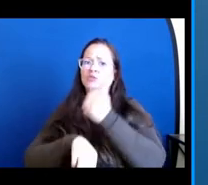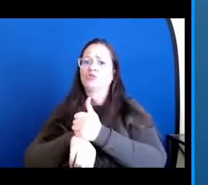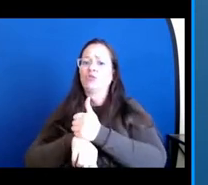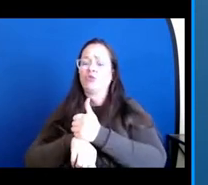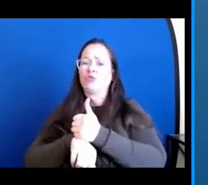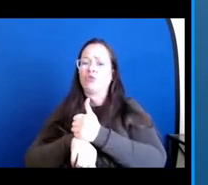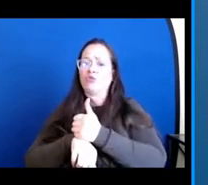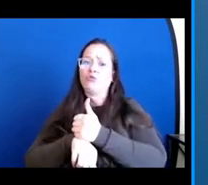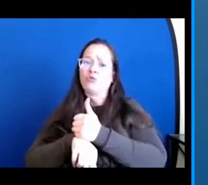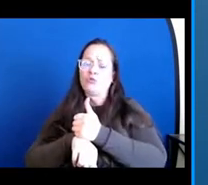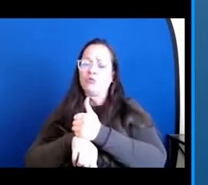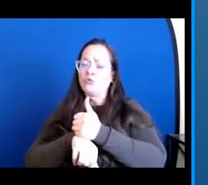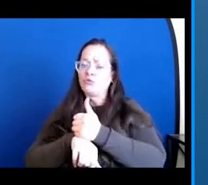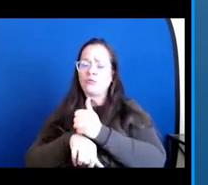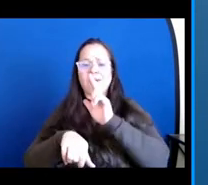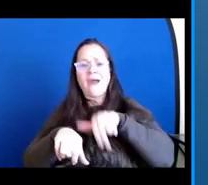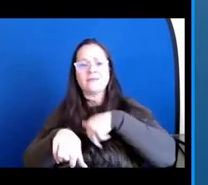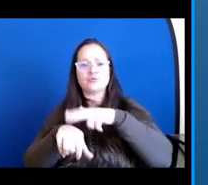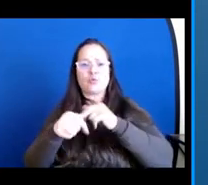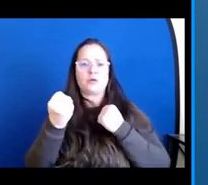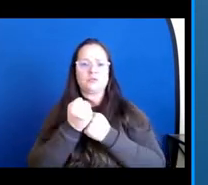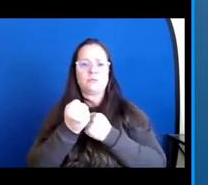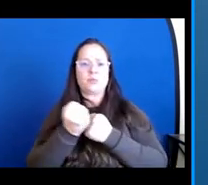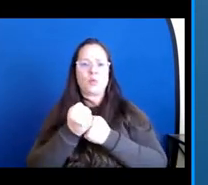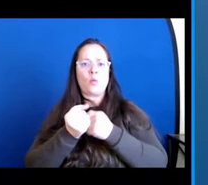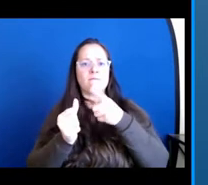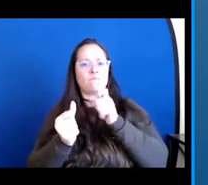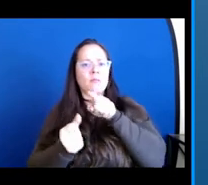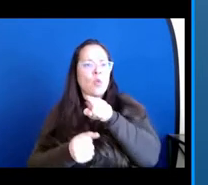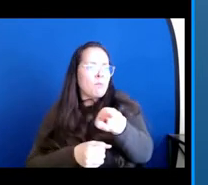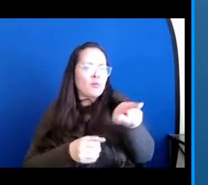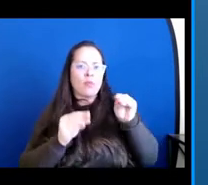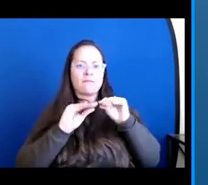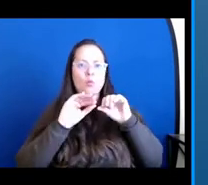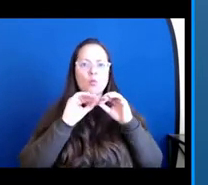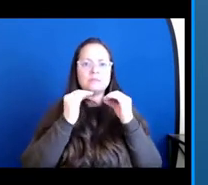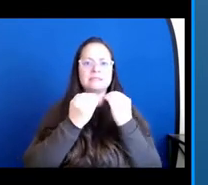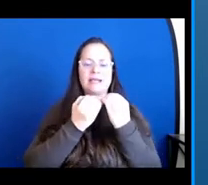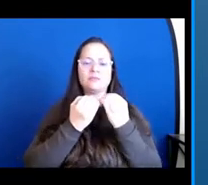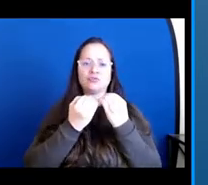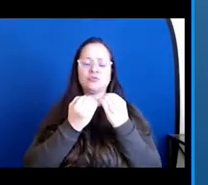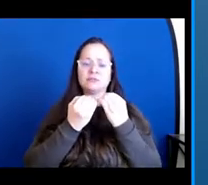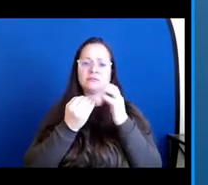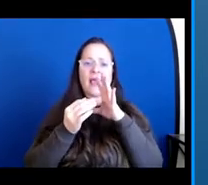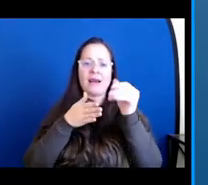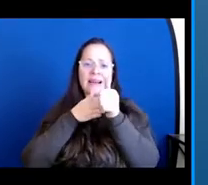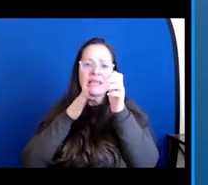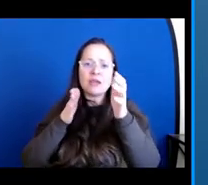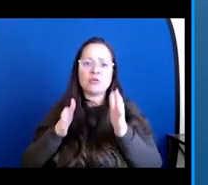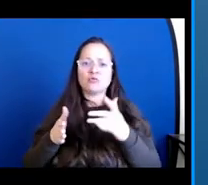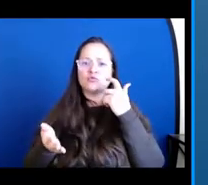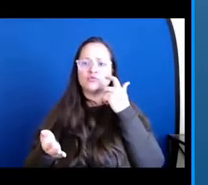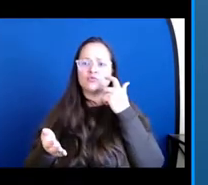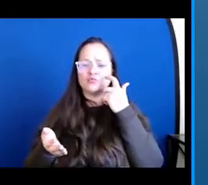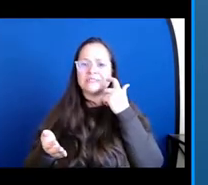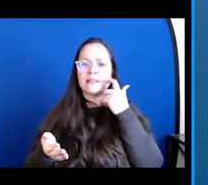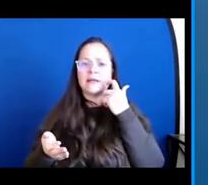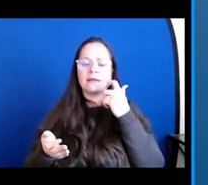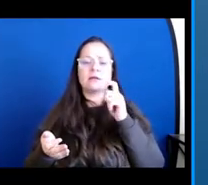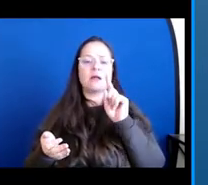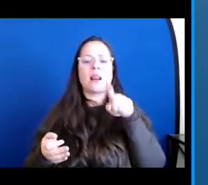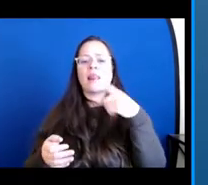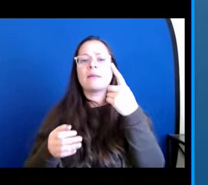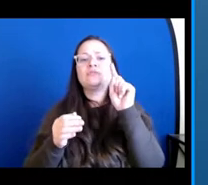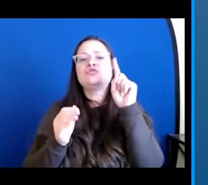hard to secure National support from a number of organizations and leaders recently let me just read